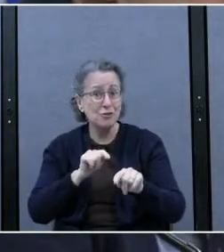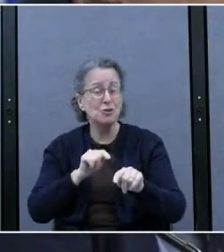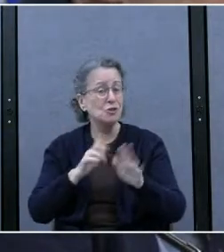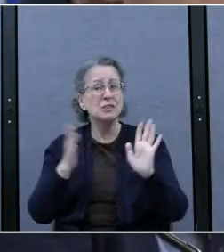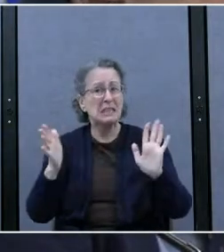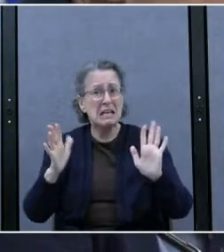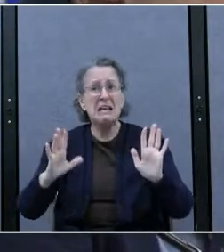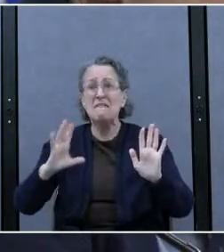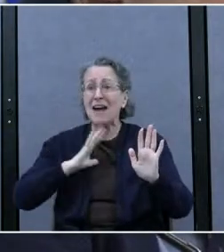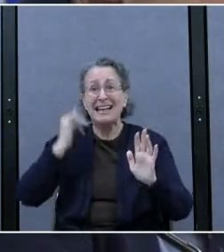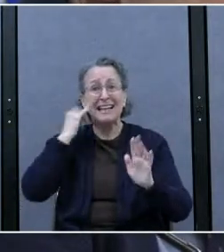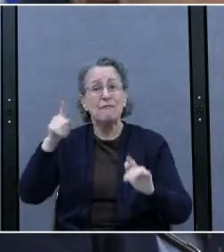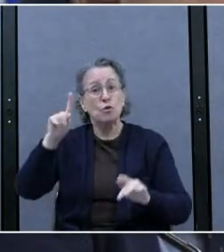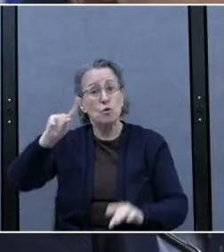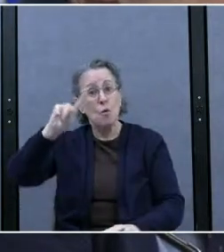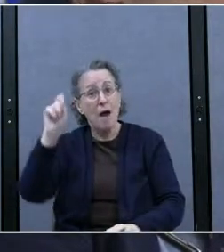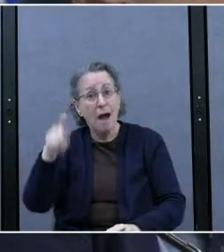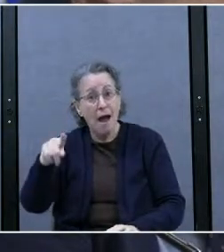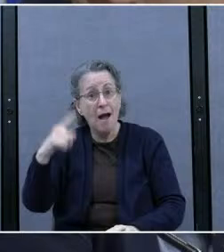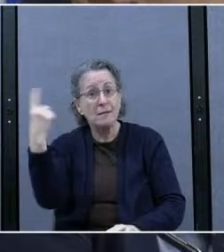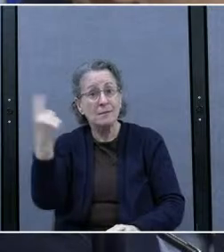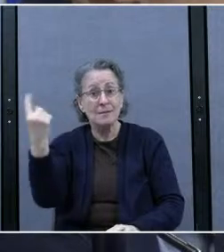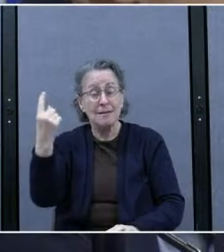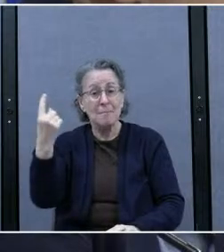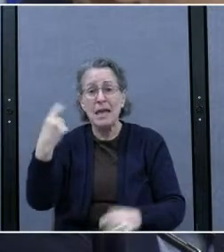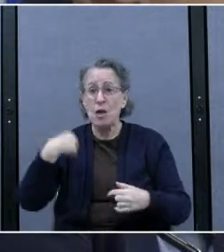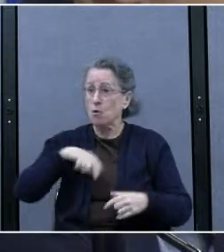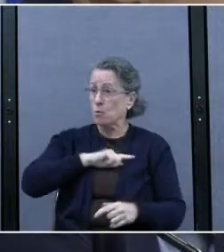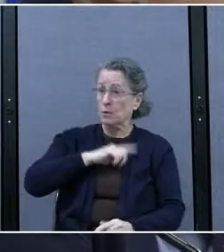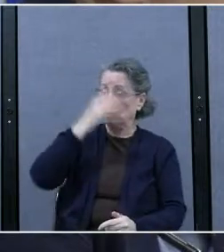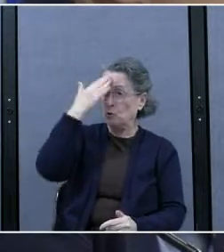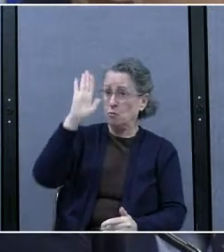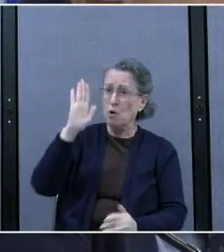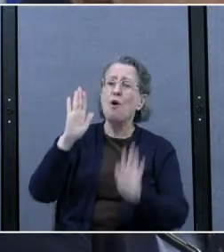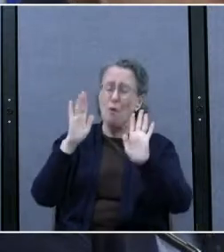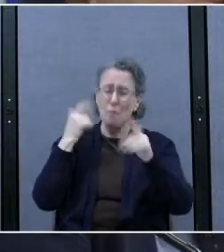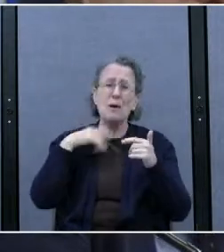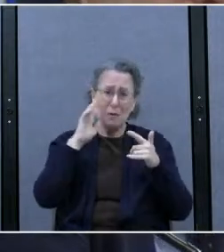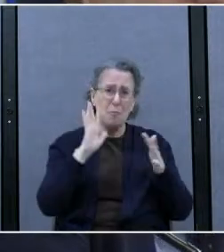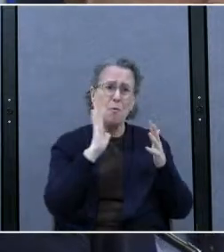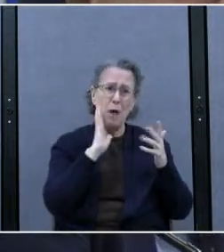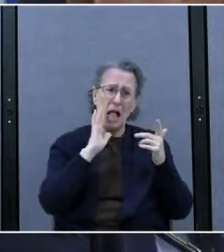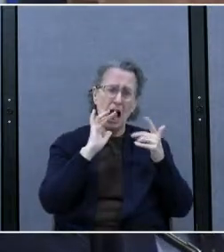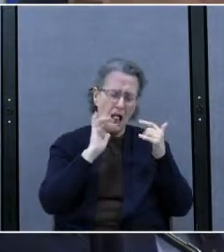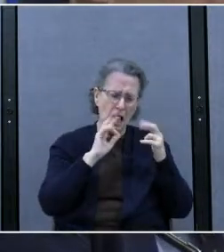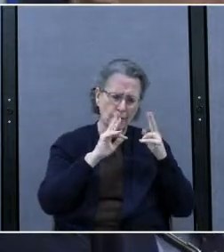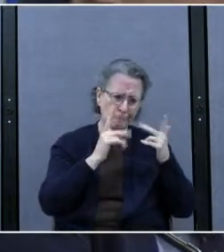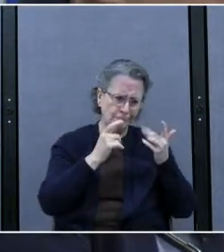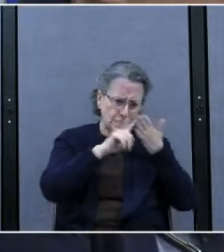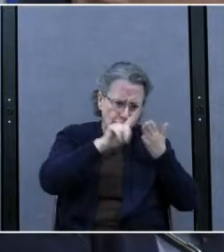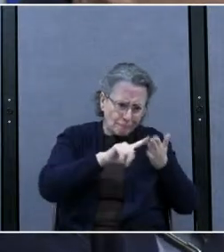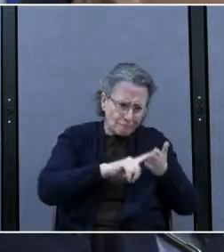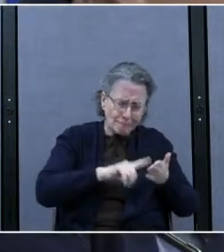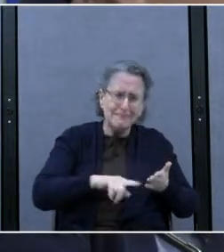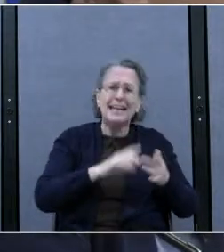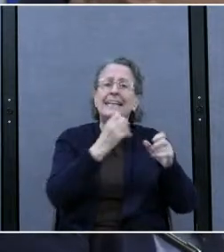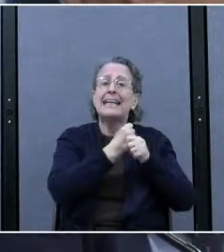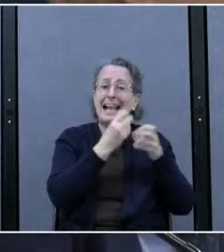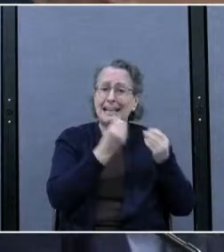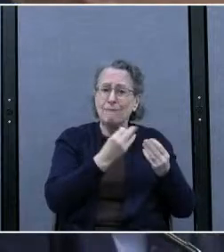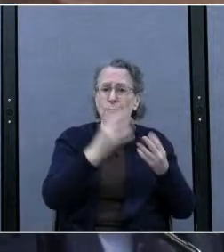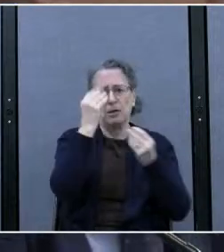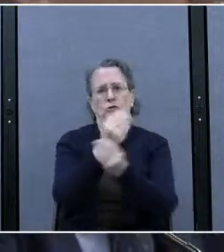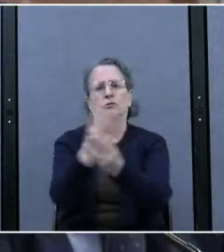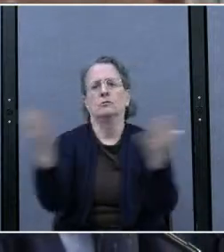will work on it. And there's plenty of time between now and town meeting. So, that being said, I have a number of little bits of business